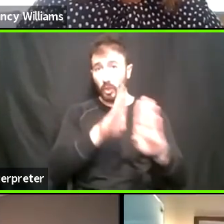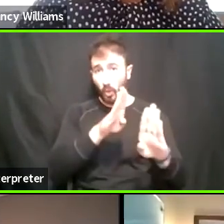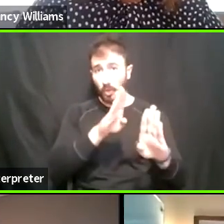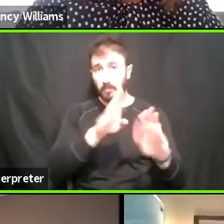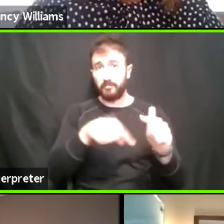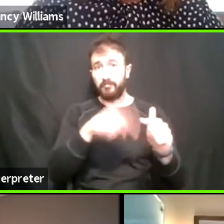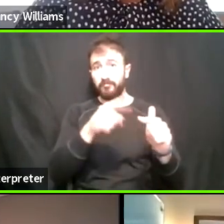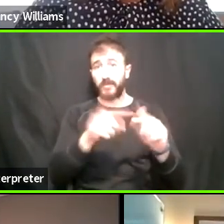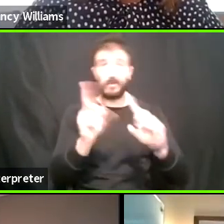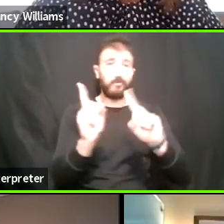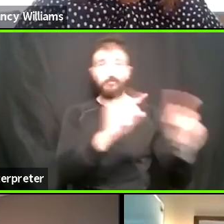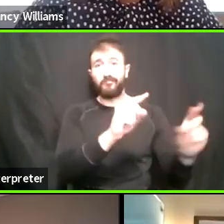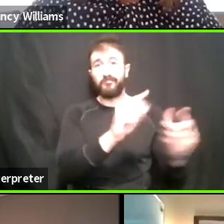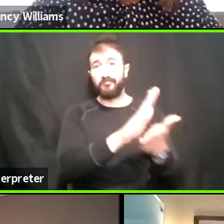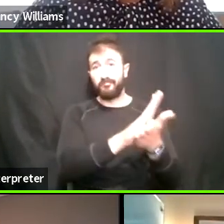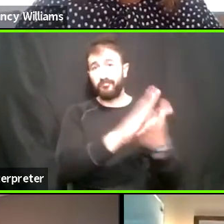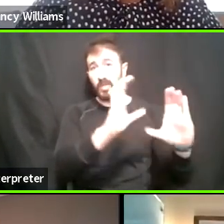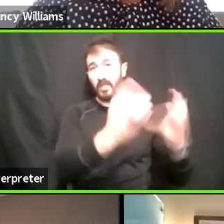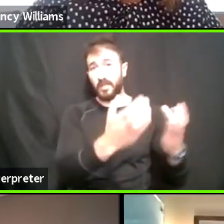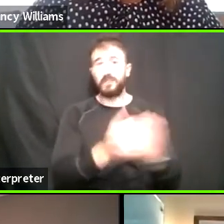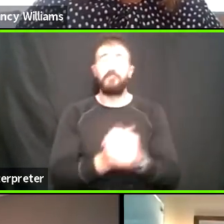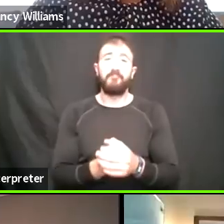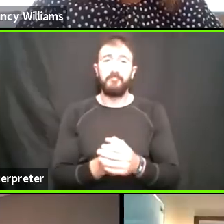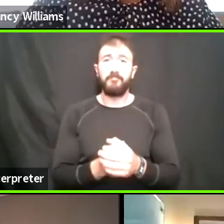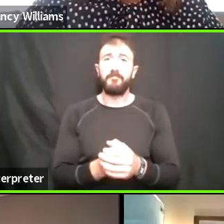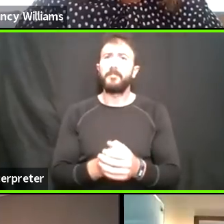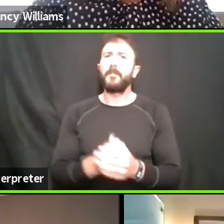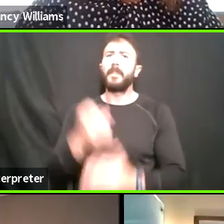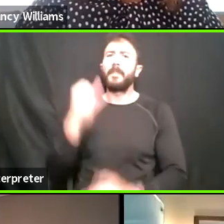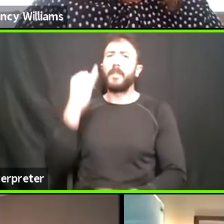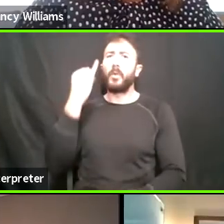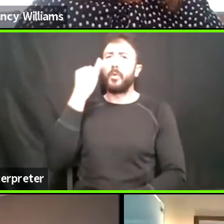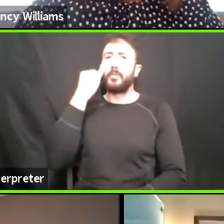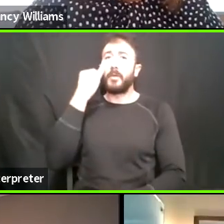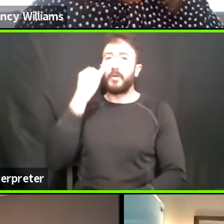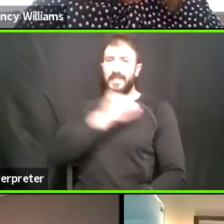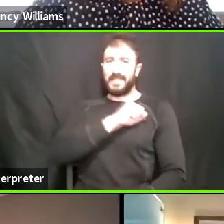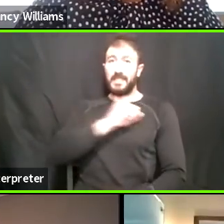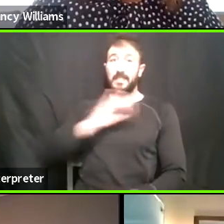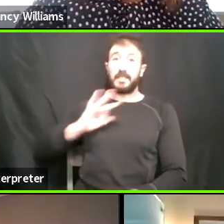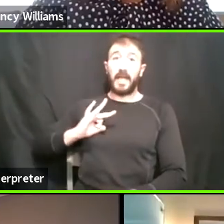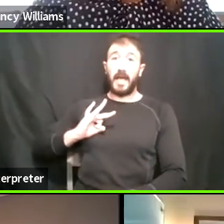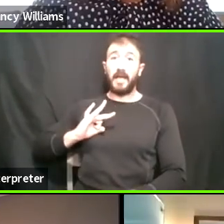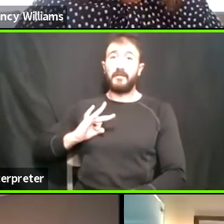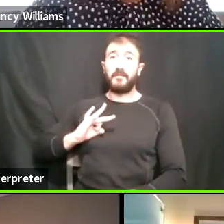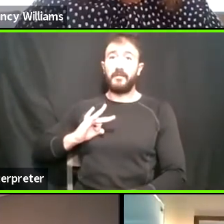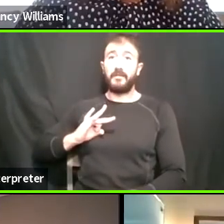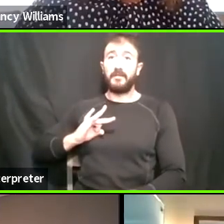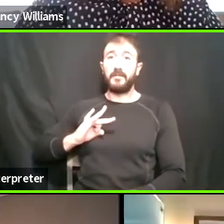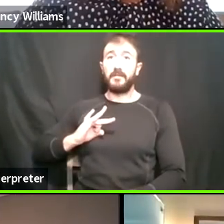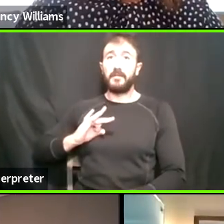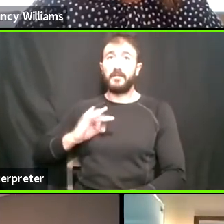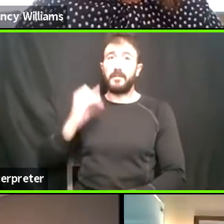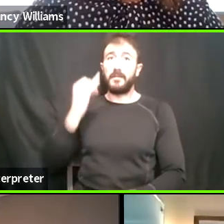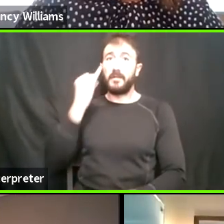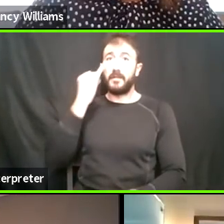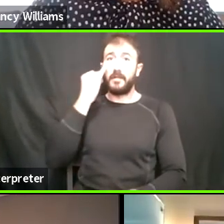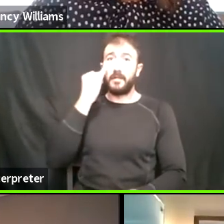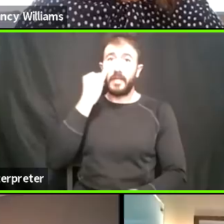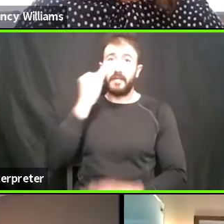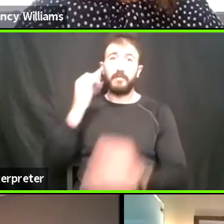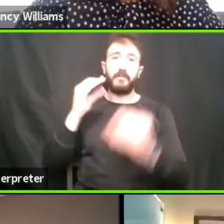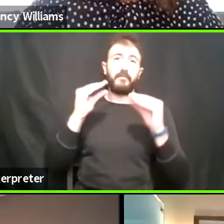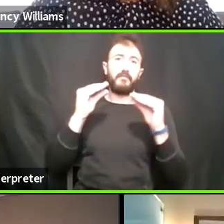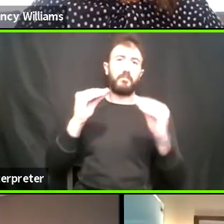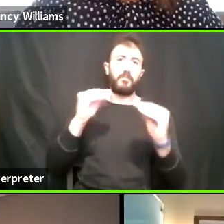And what about if a staff member, when we're not doing in-person learning with